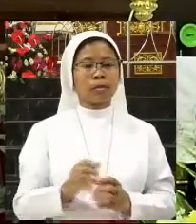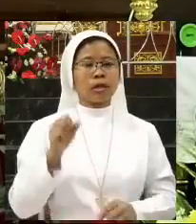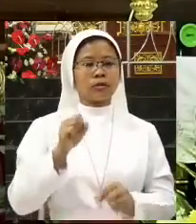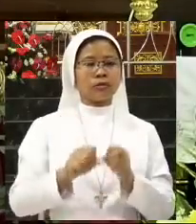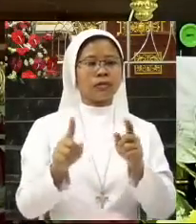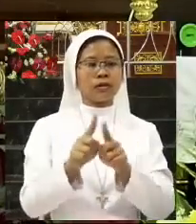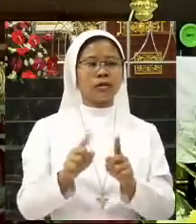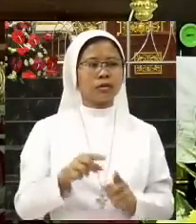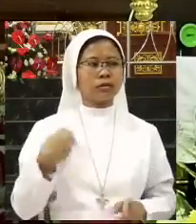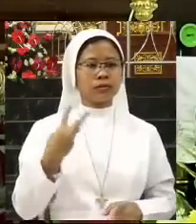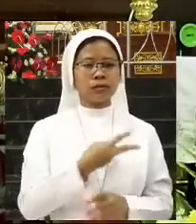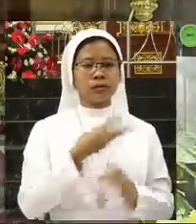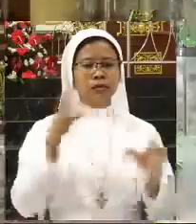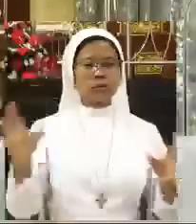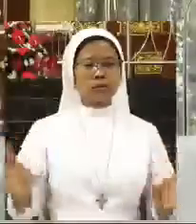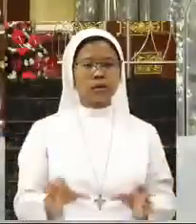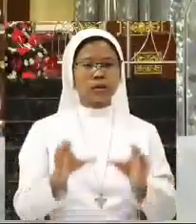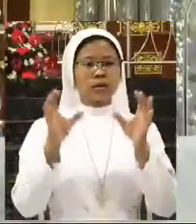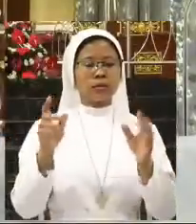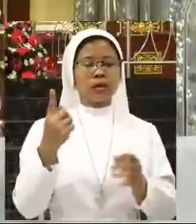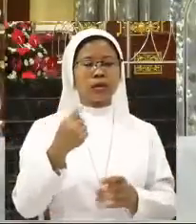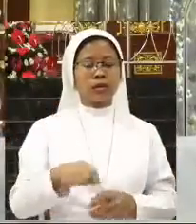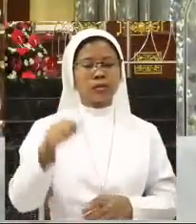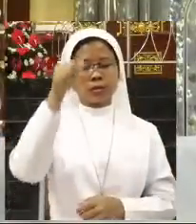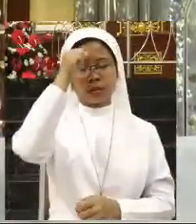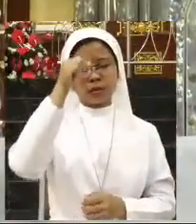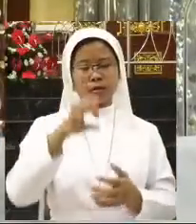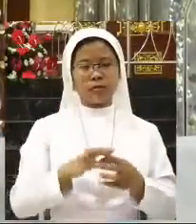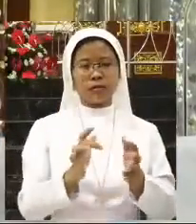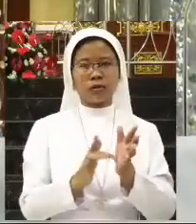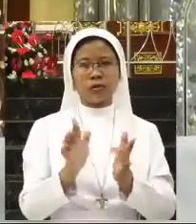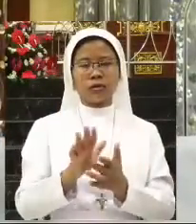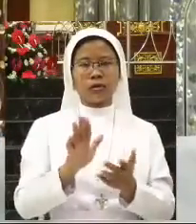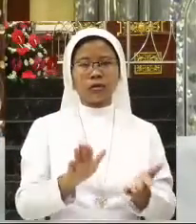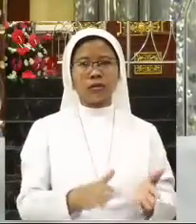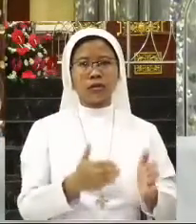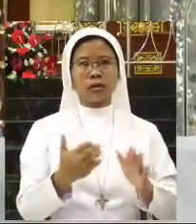Therefore, as we celebrate the memorial of his death and